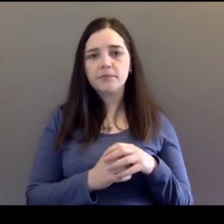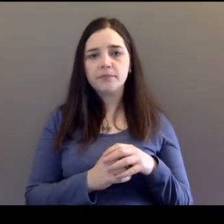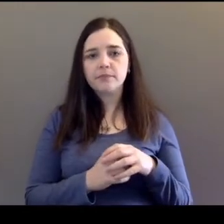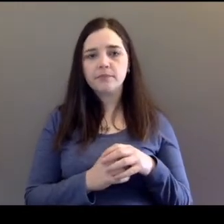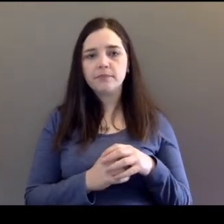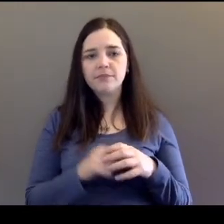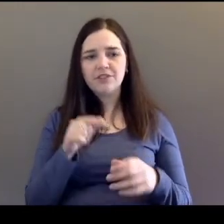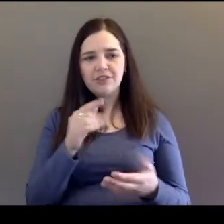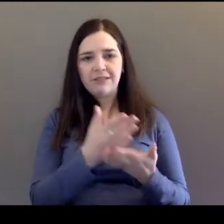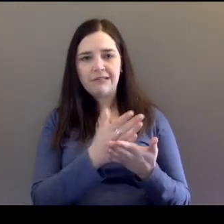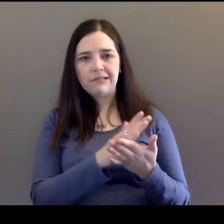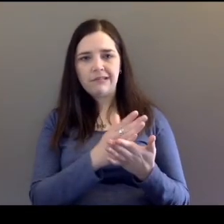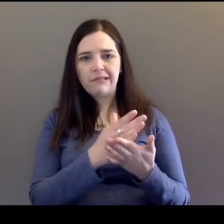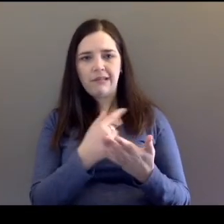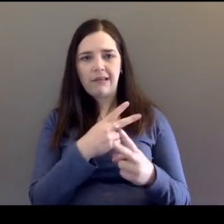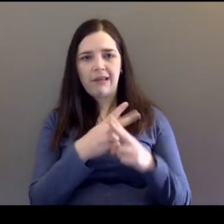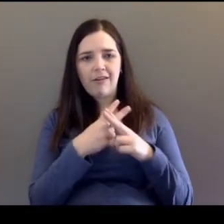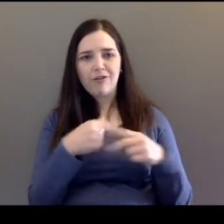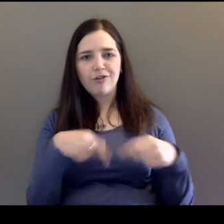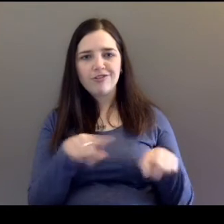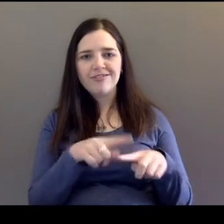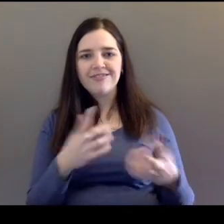She doubts God's care.